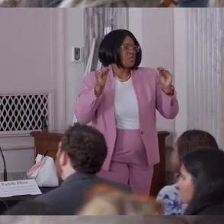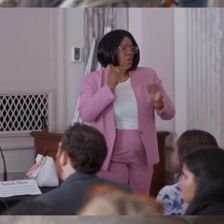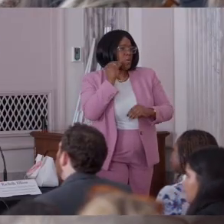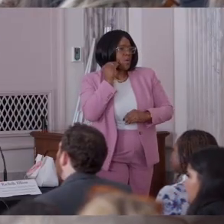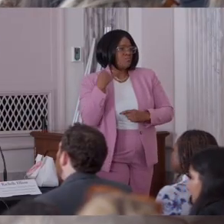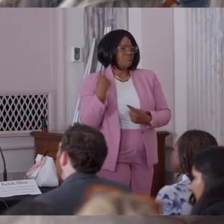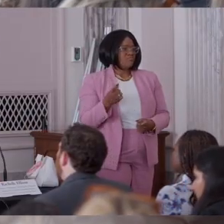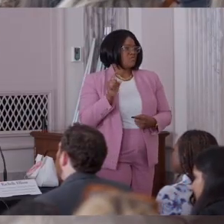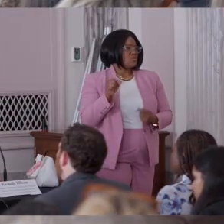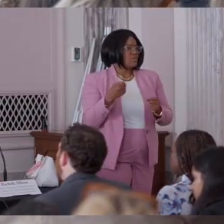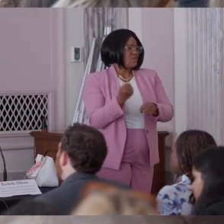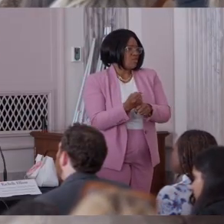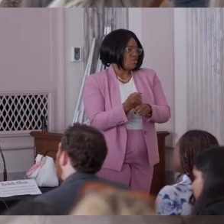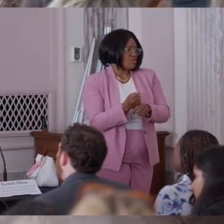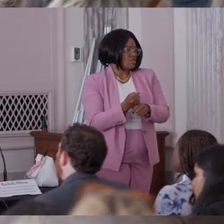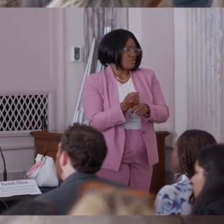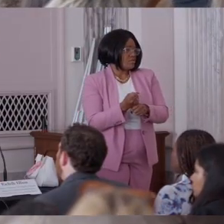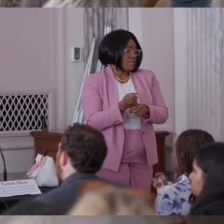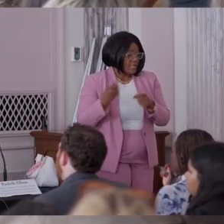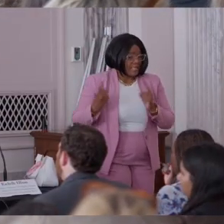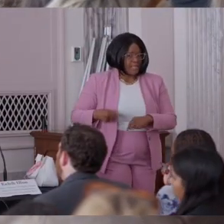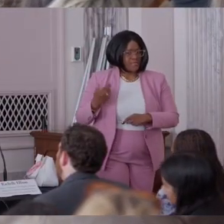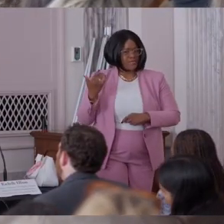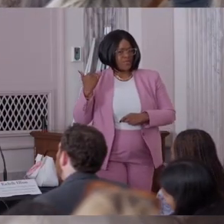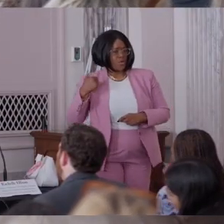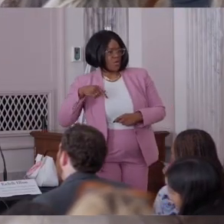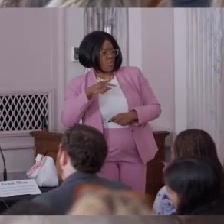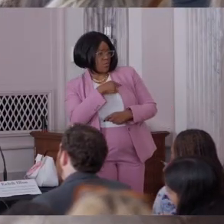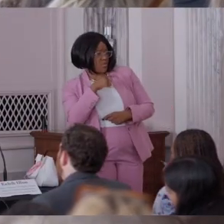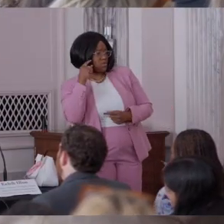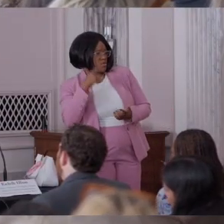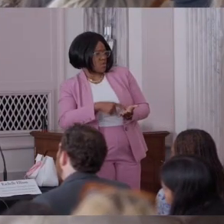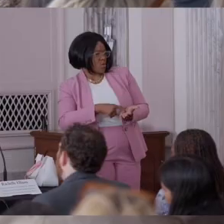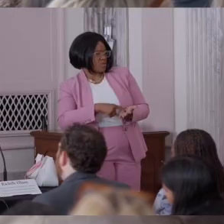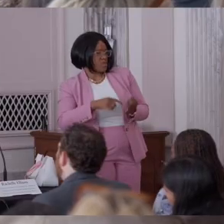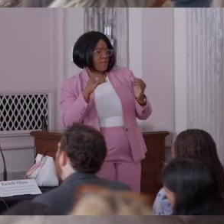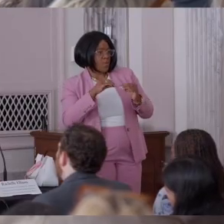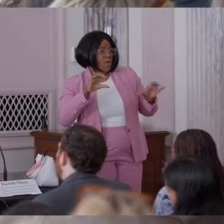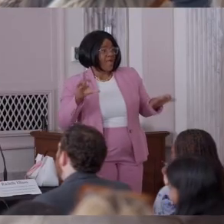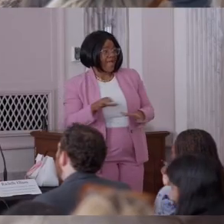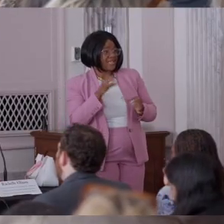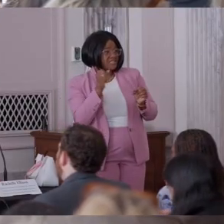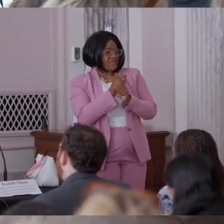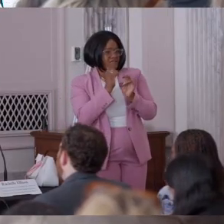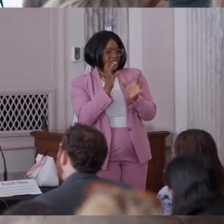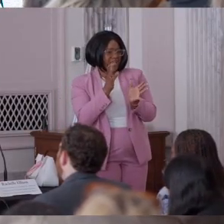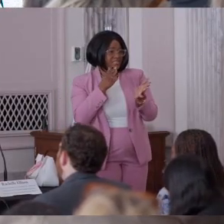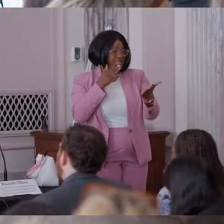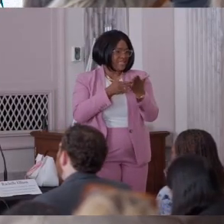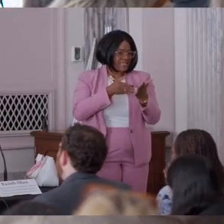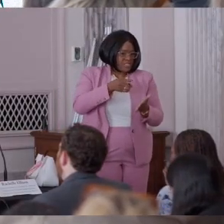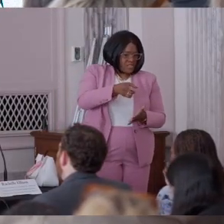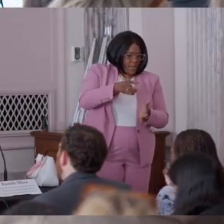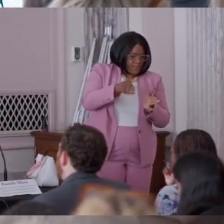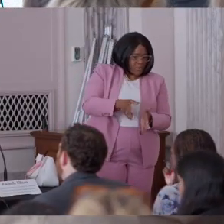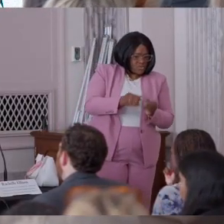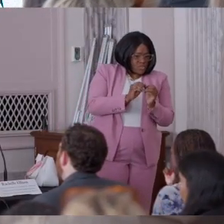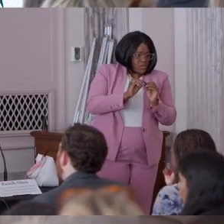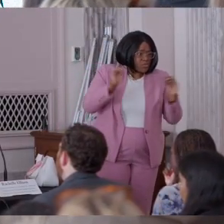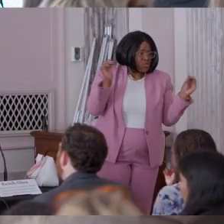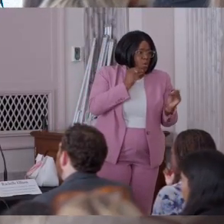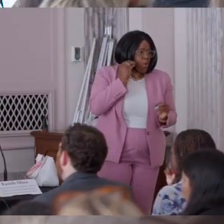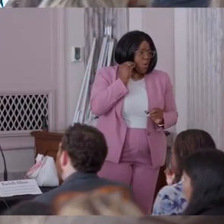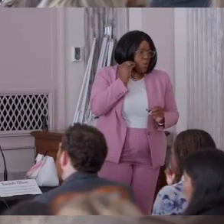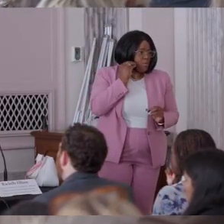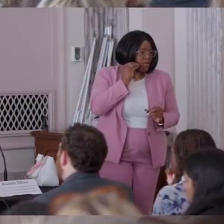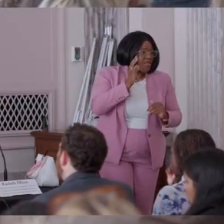the last 20 years. At one point, there were more acts of violence against people experiencing homelessness than all the